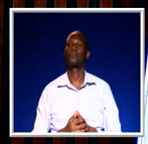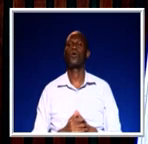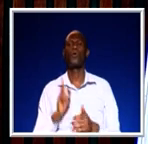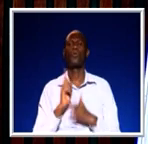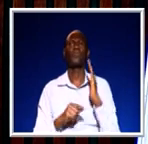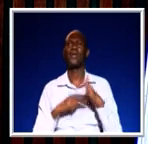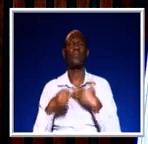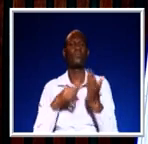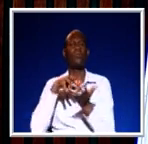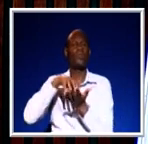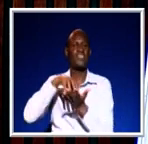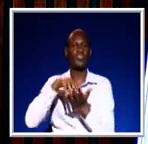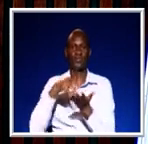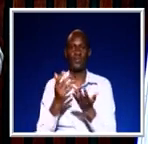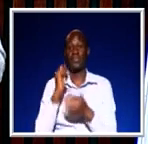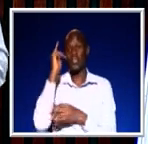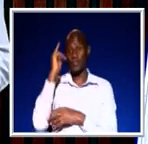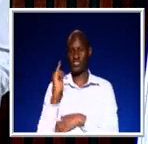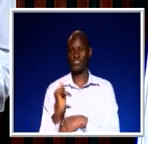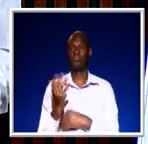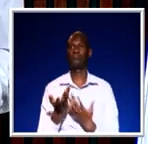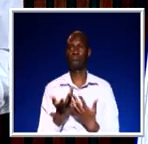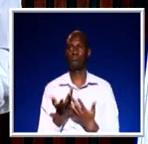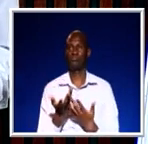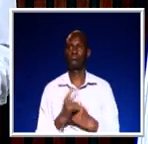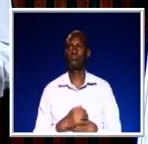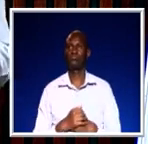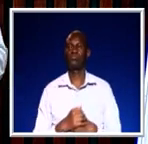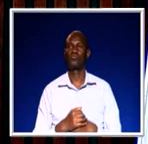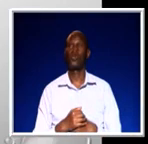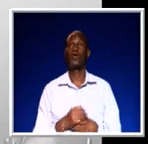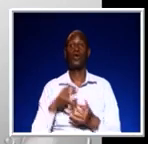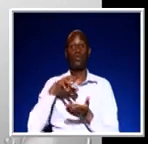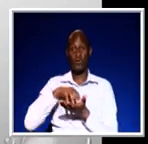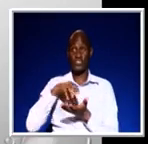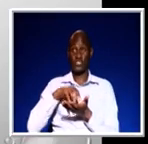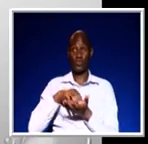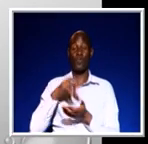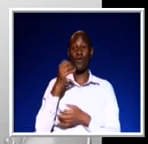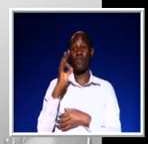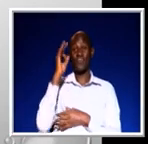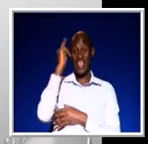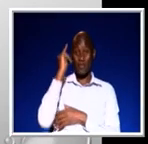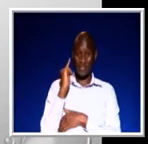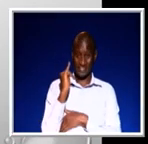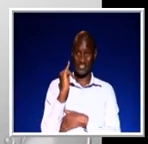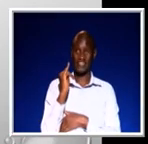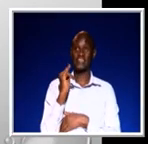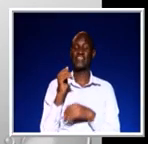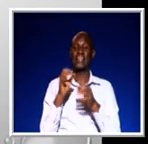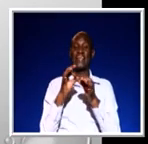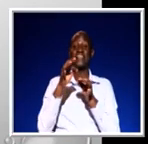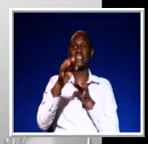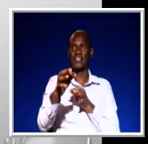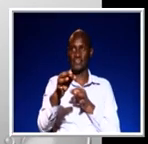What about the position of the image? The position of the image is the